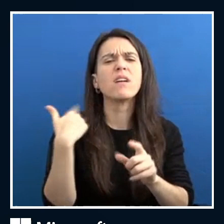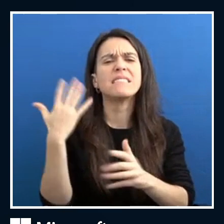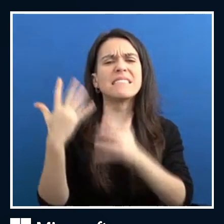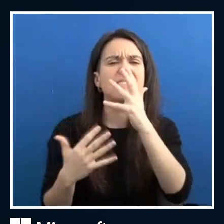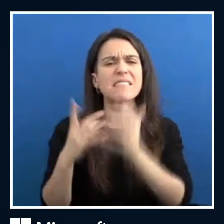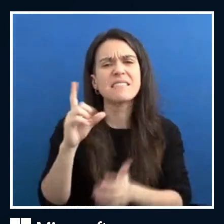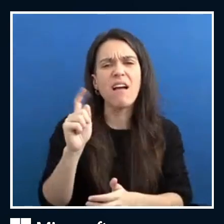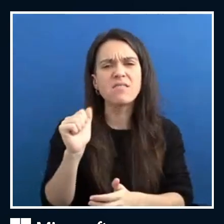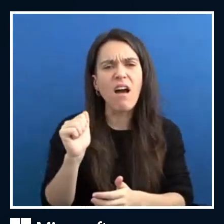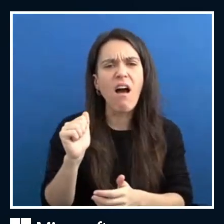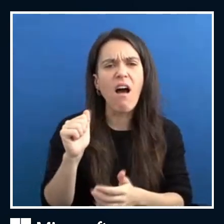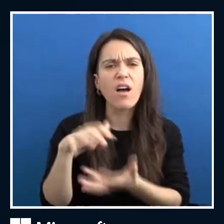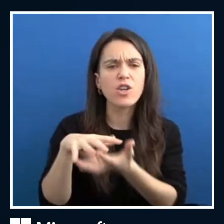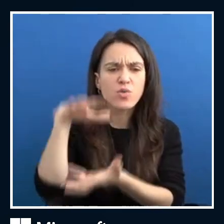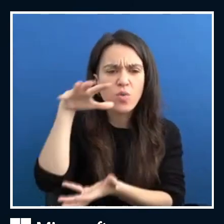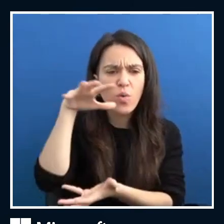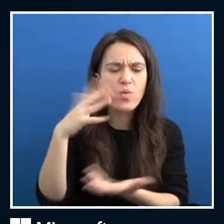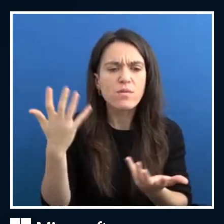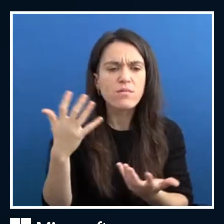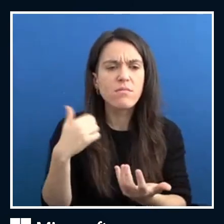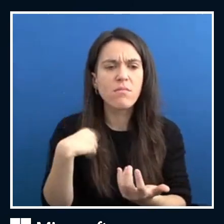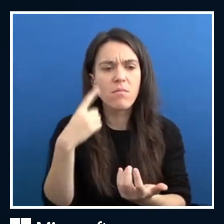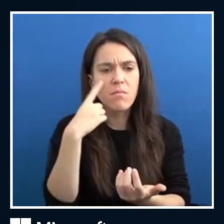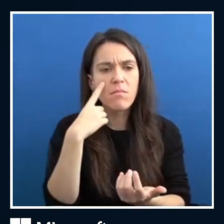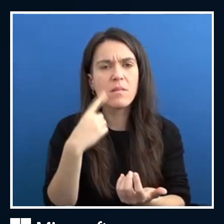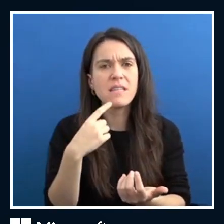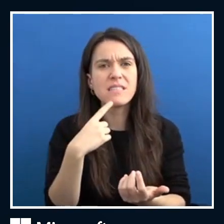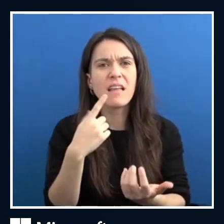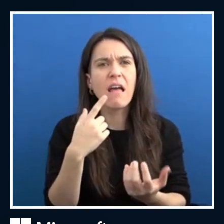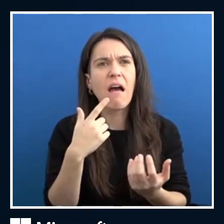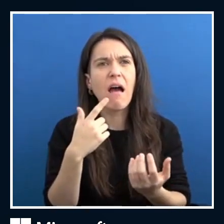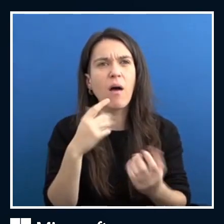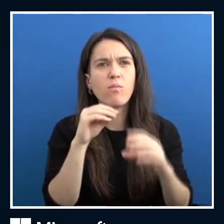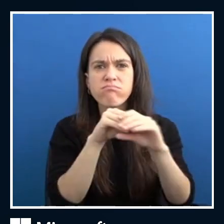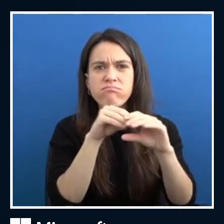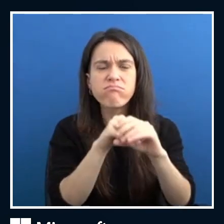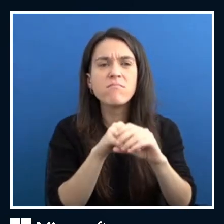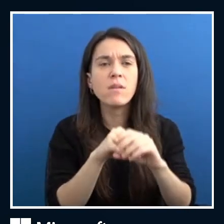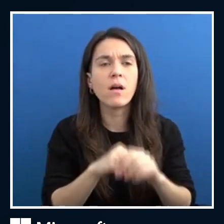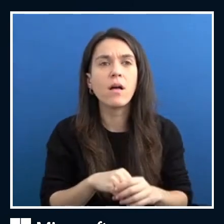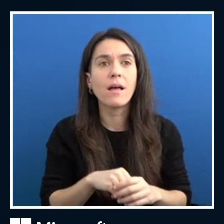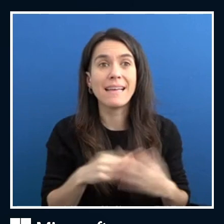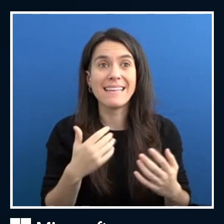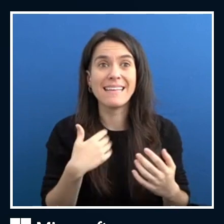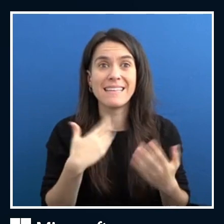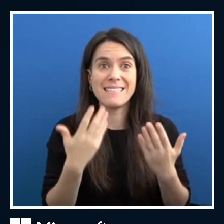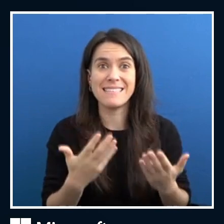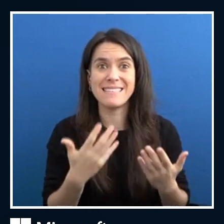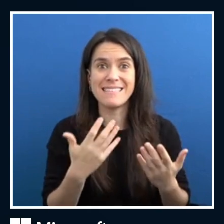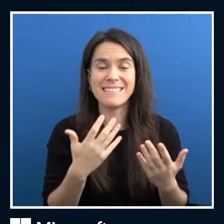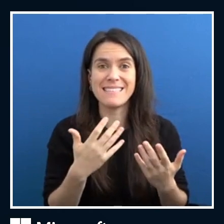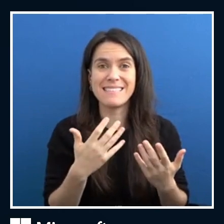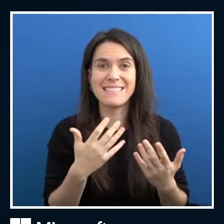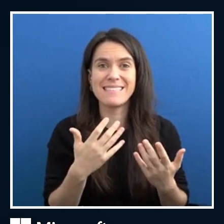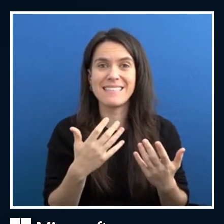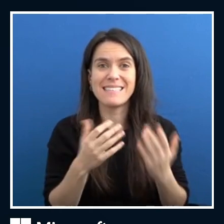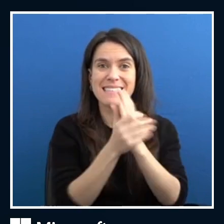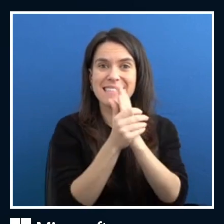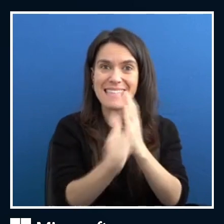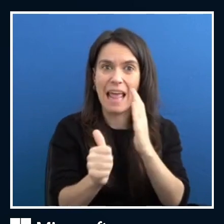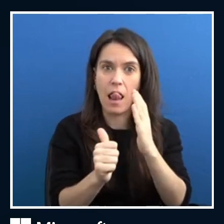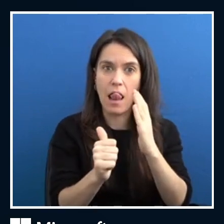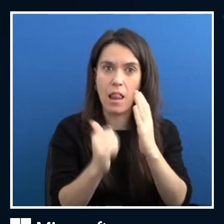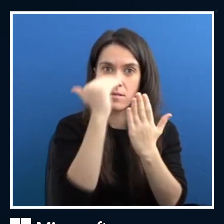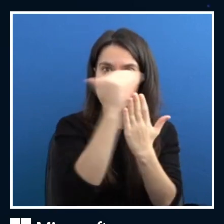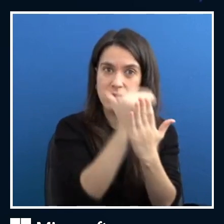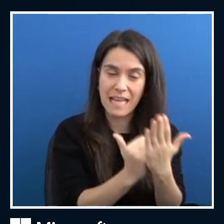indexer. And now our last, we have the data store, the skill sets, and